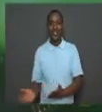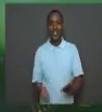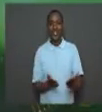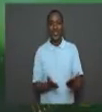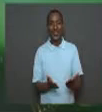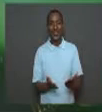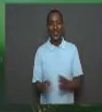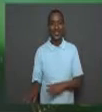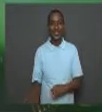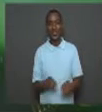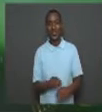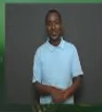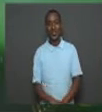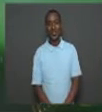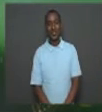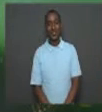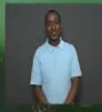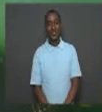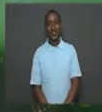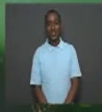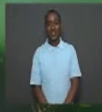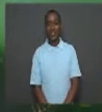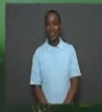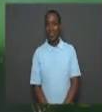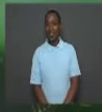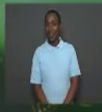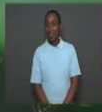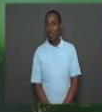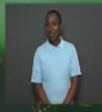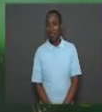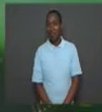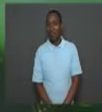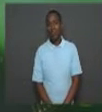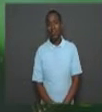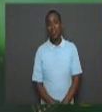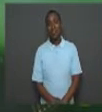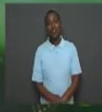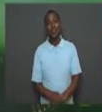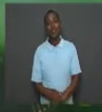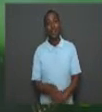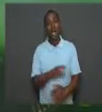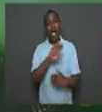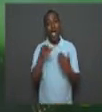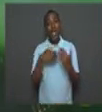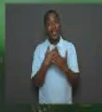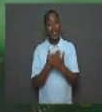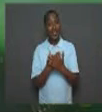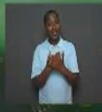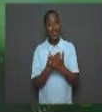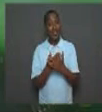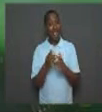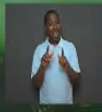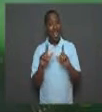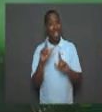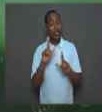Welcome back, students. Were you able to draw a few conclusions about using the language